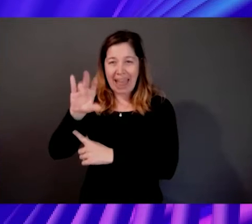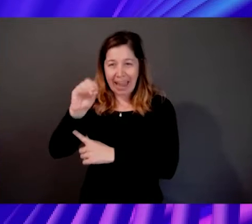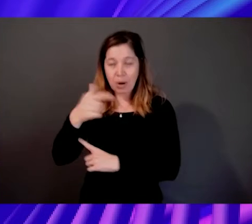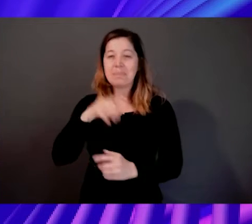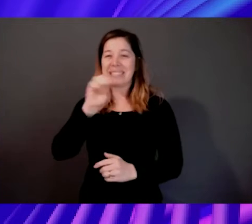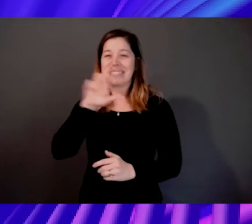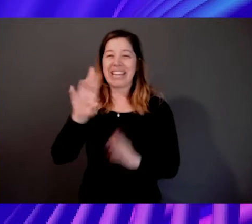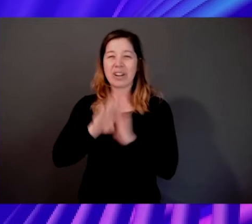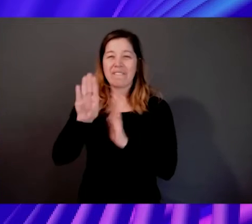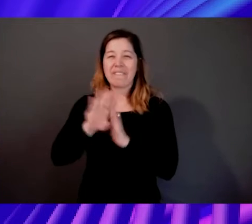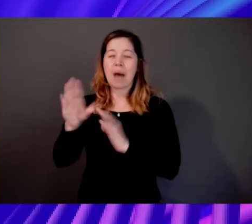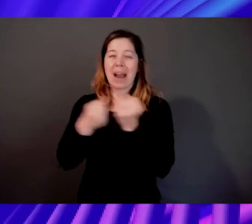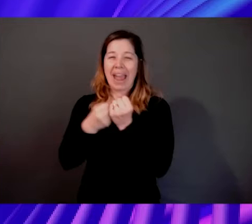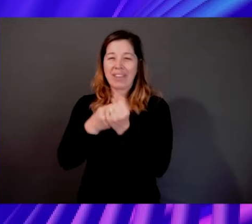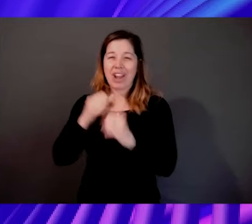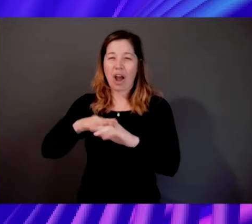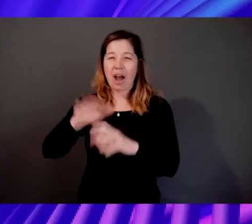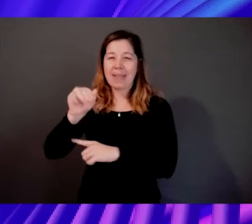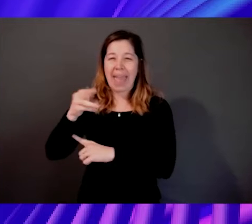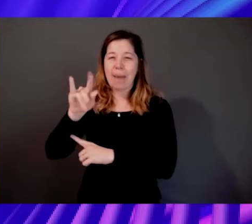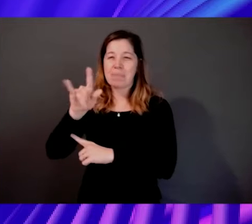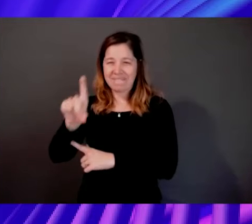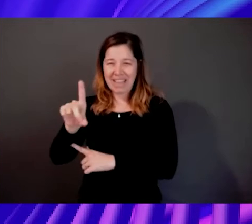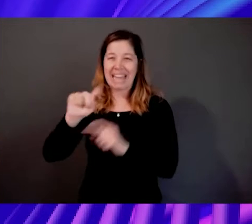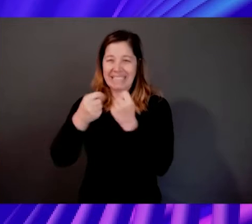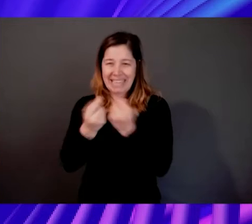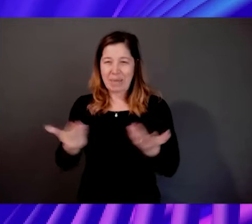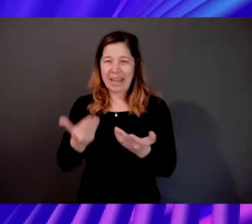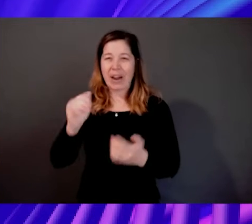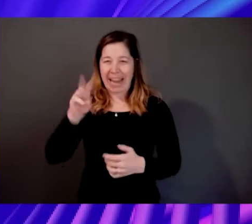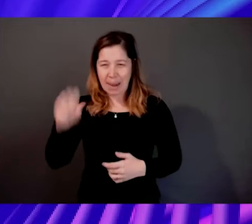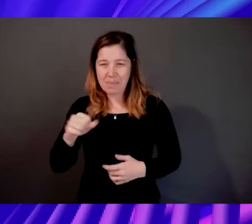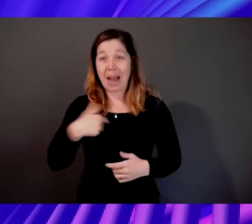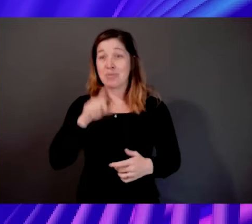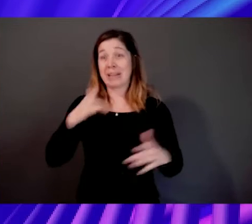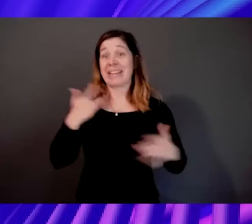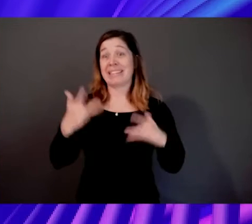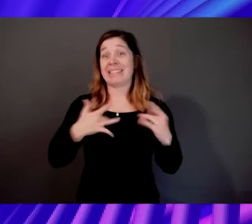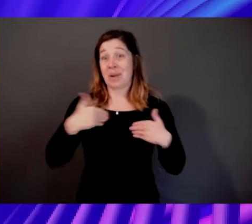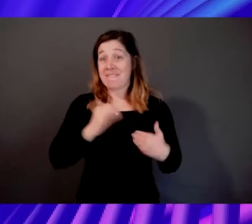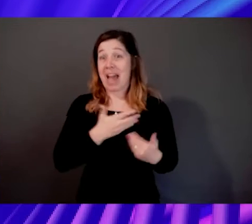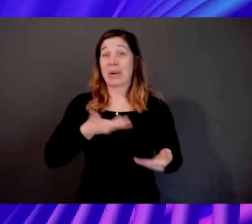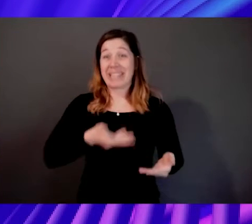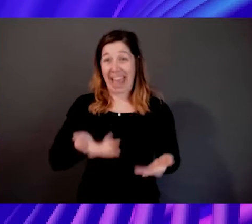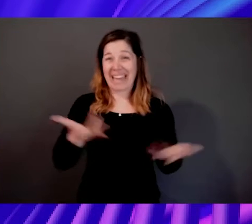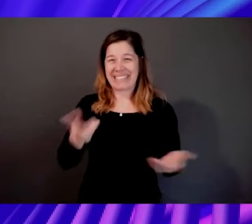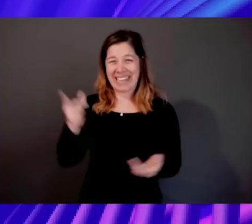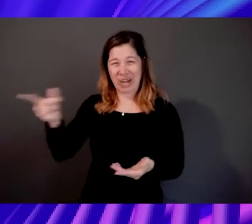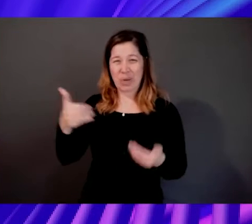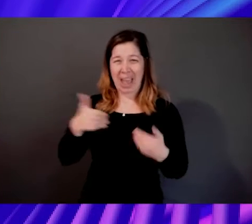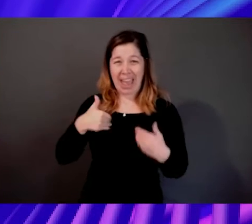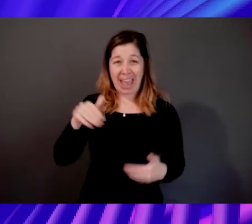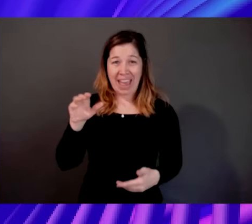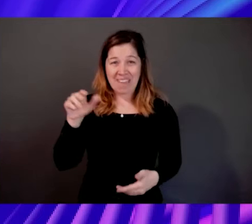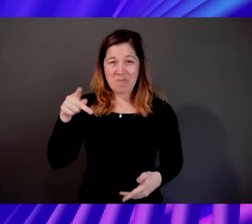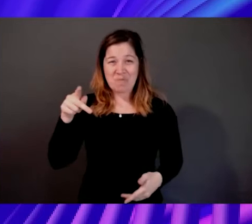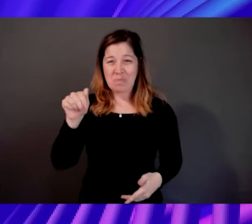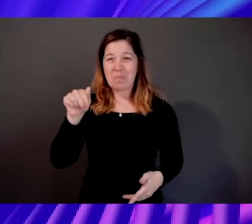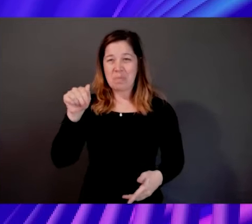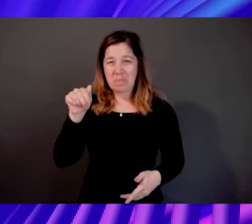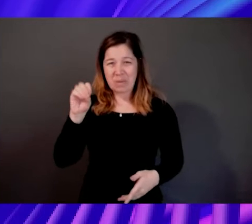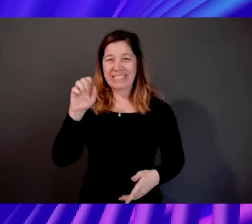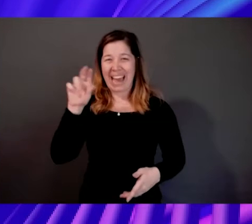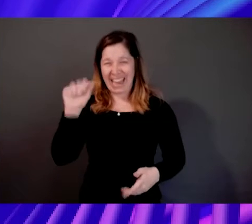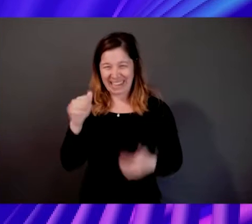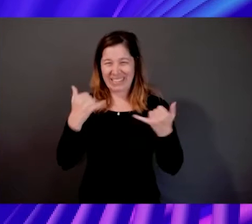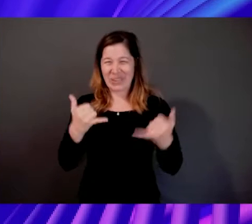the Amplified team here at AWS. And I'm really excited to have our guest on today. We have Prasanna. Prasanna, how's it going? And